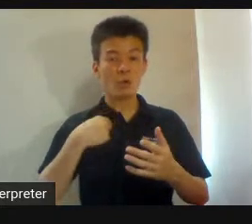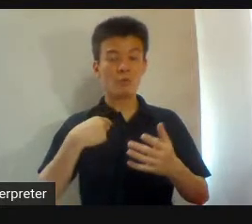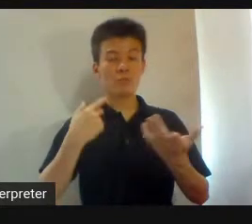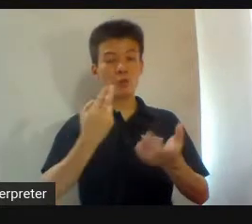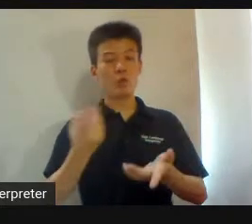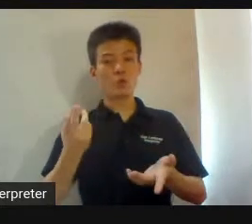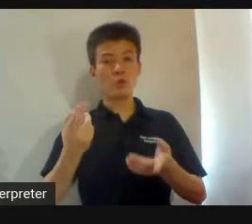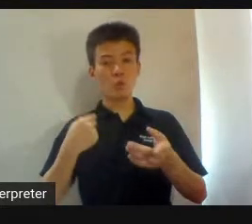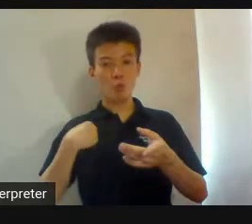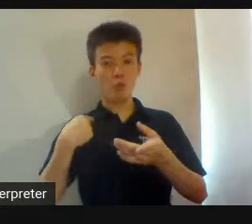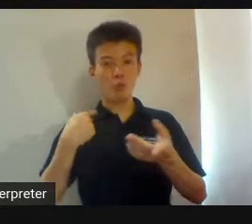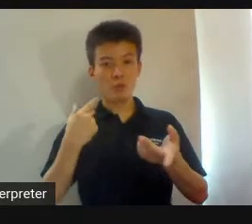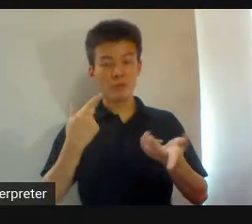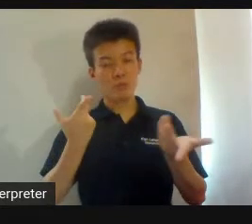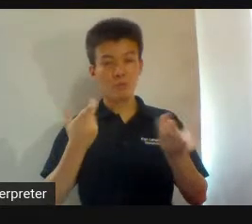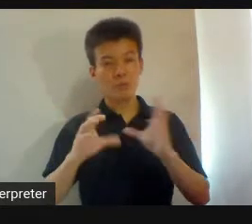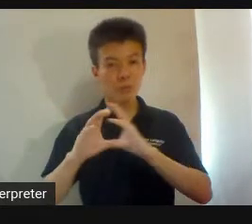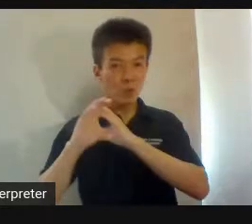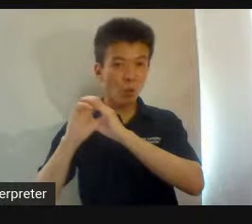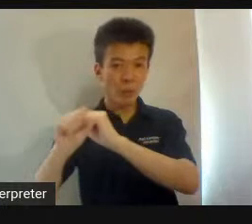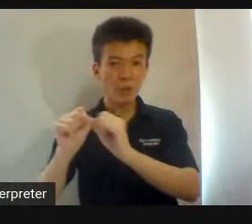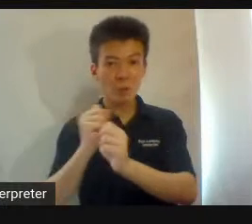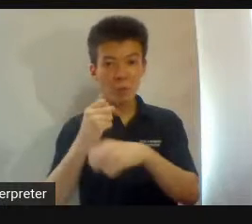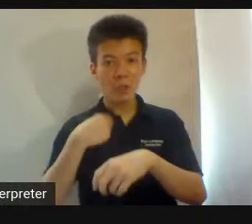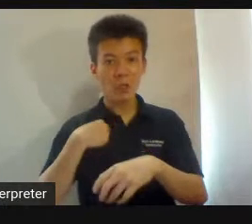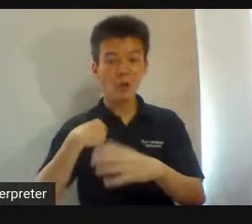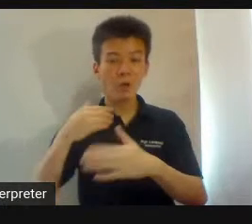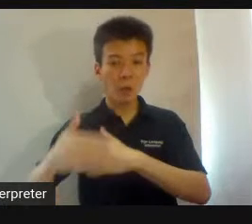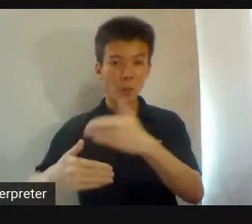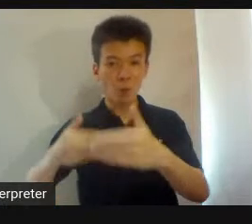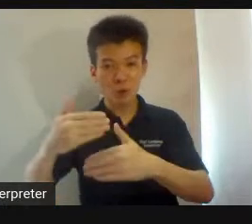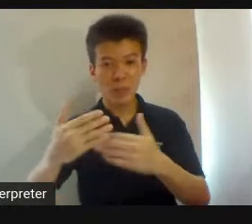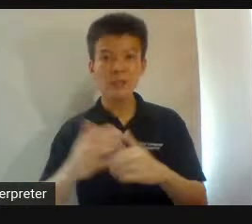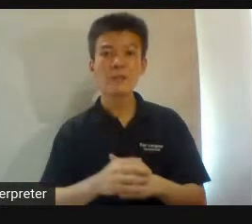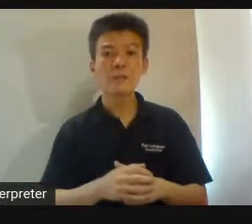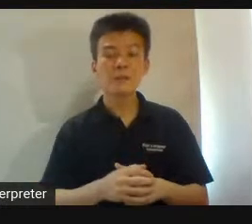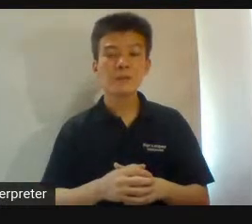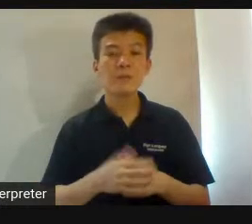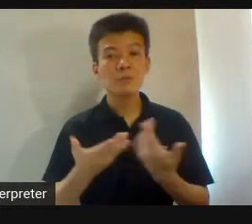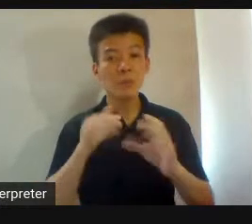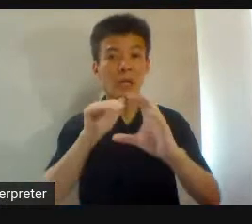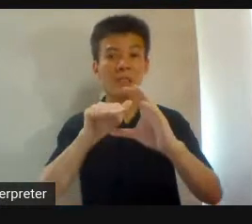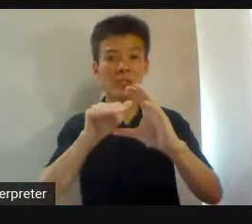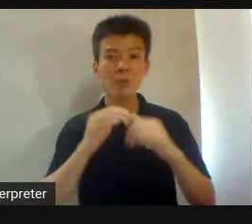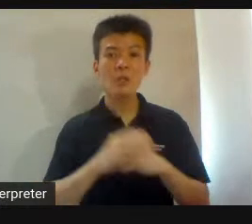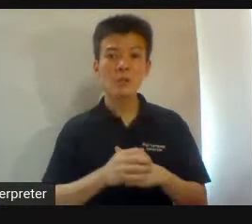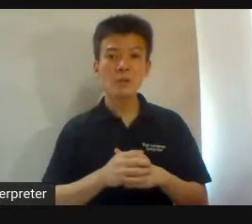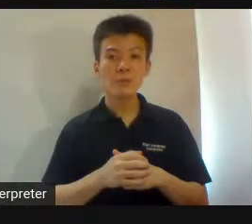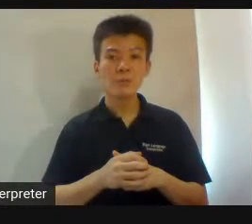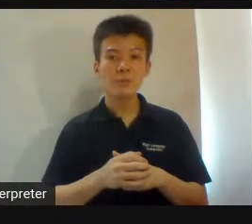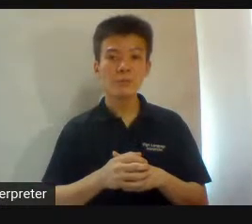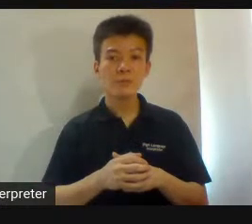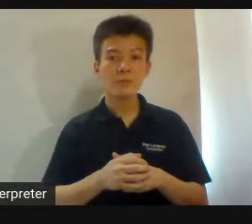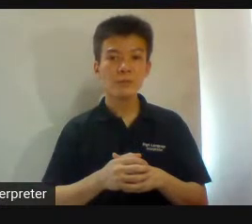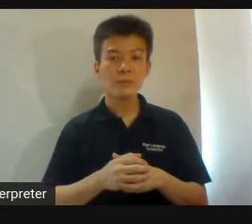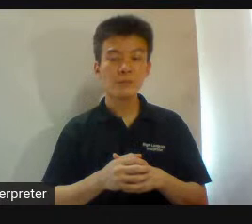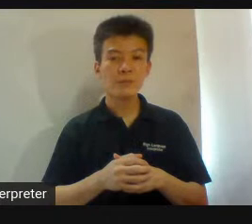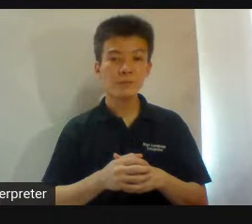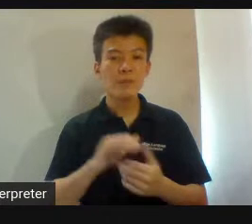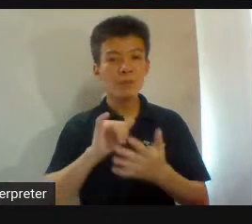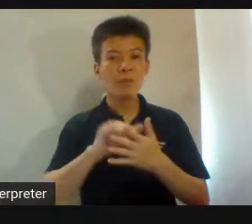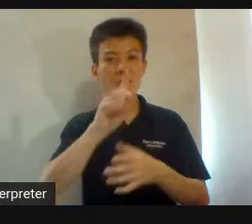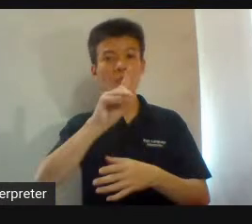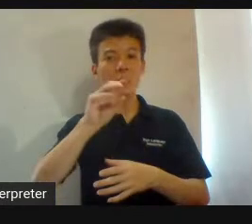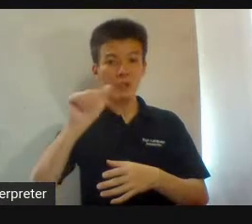resources that we do commit to making our processes accessible, you know, the